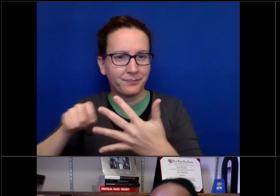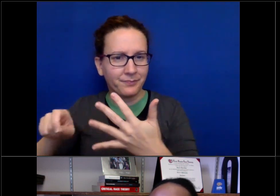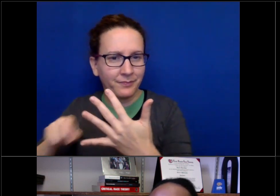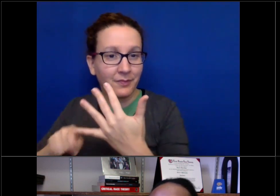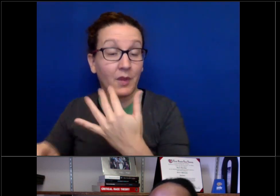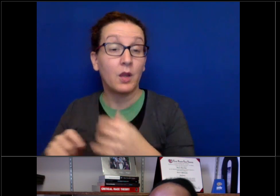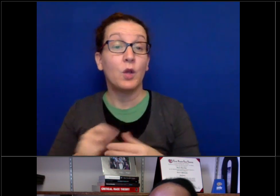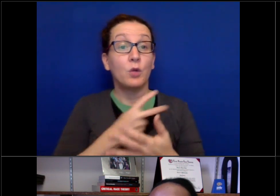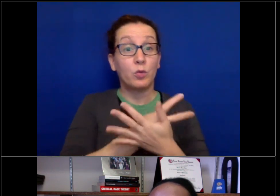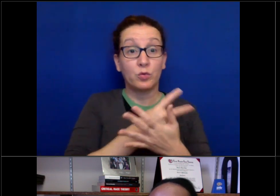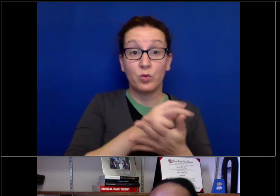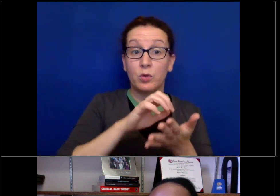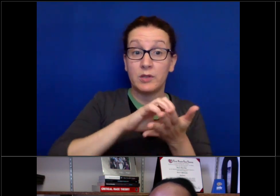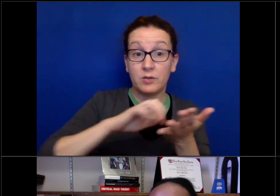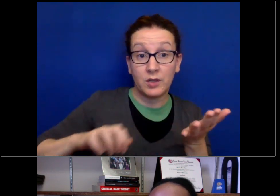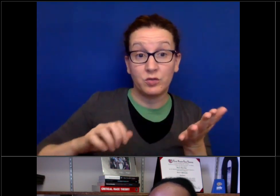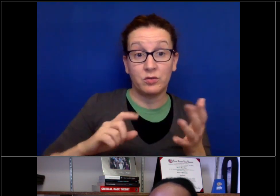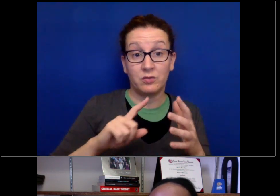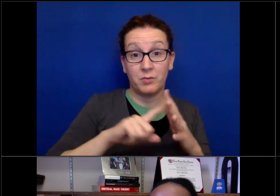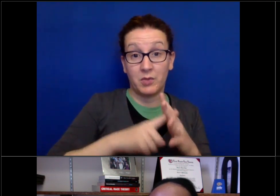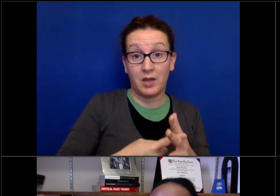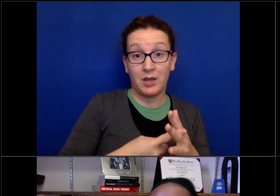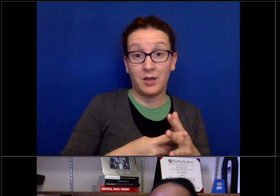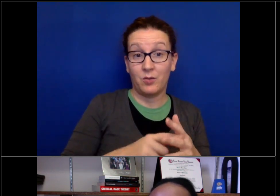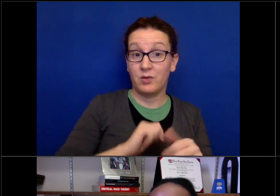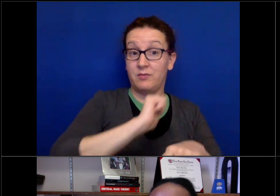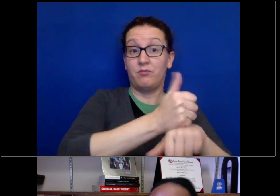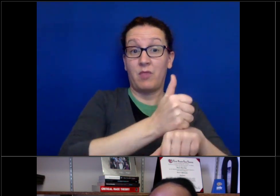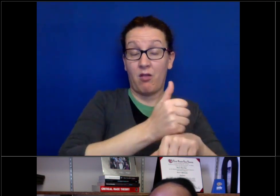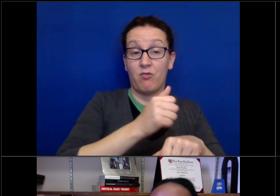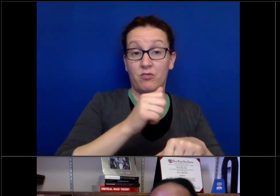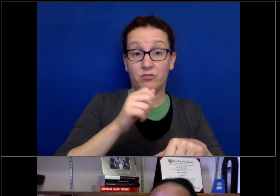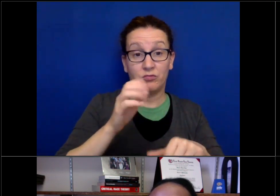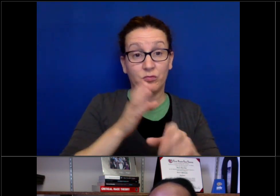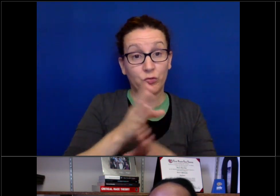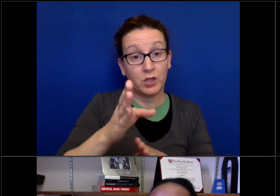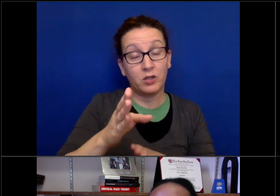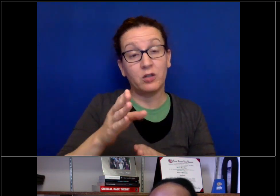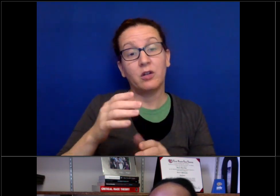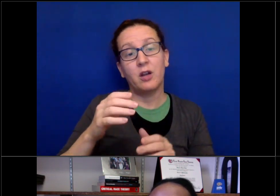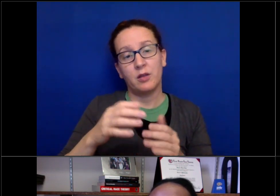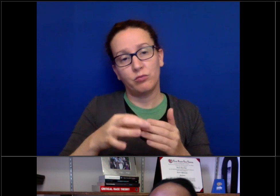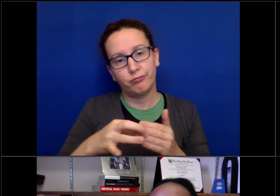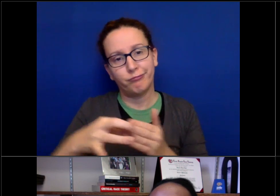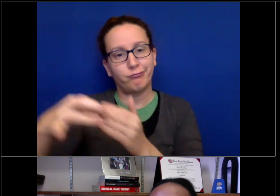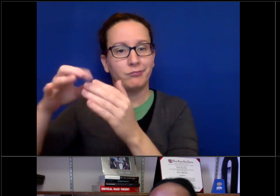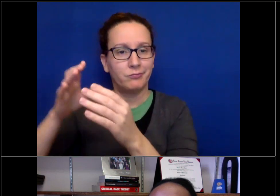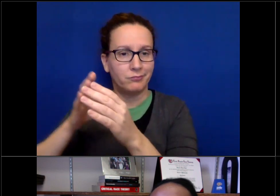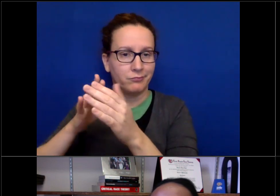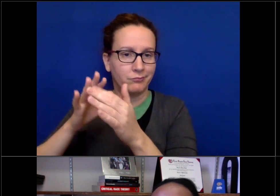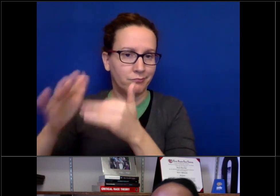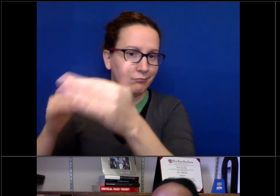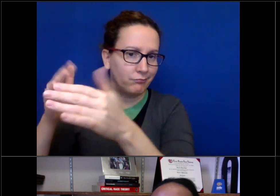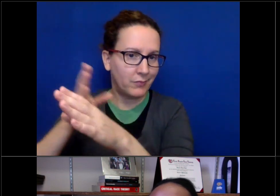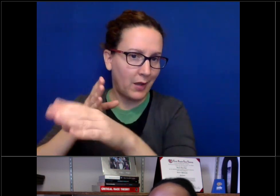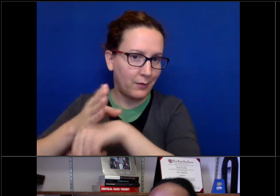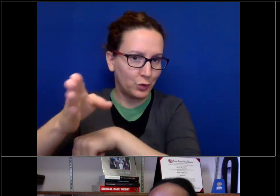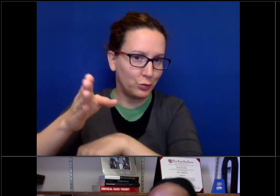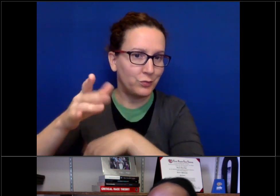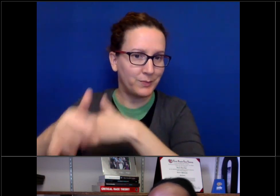dissertation, of course, at the beginning stage of your career and also the end stage of your career. So if anything, I would say plan